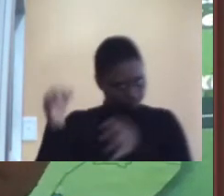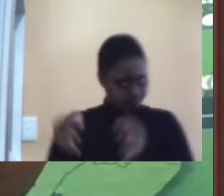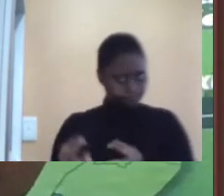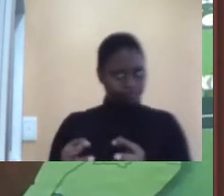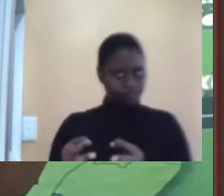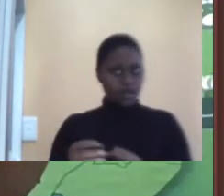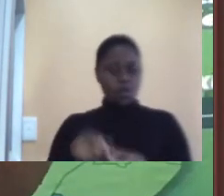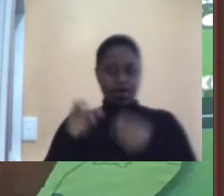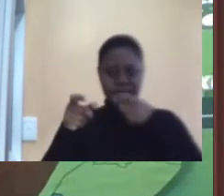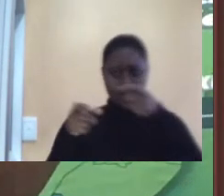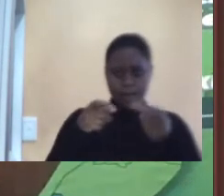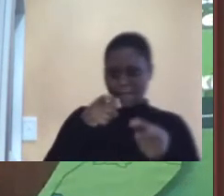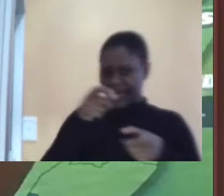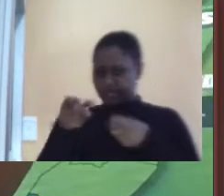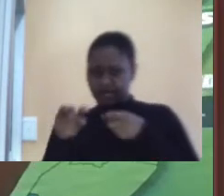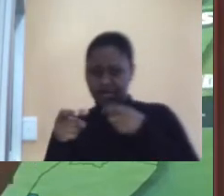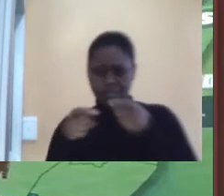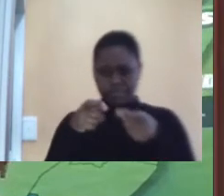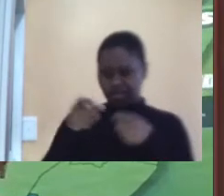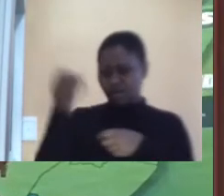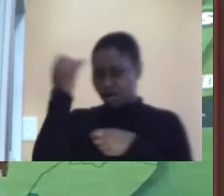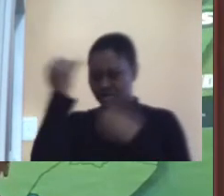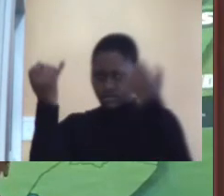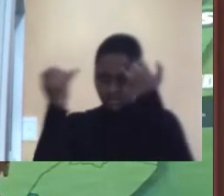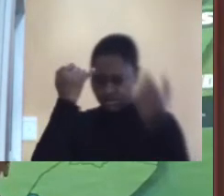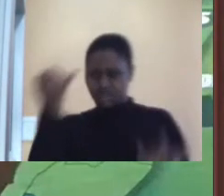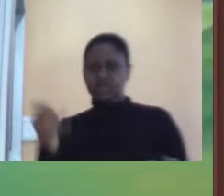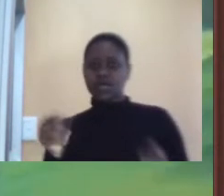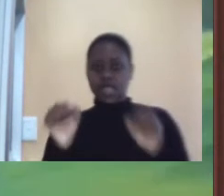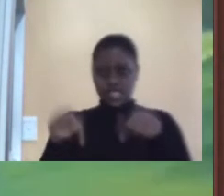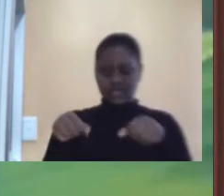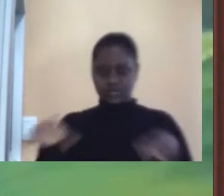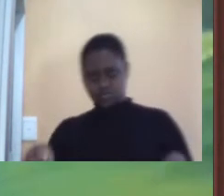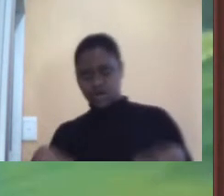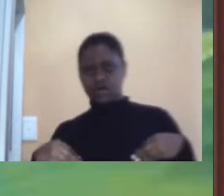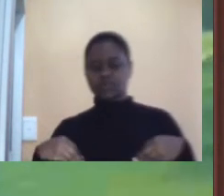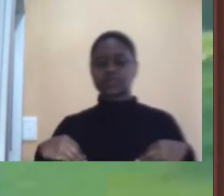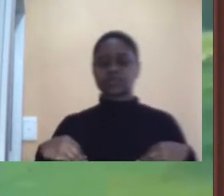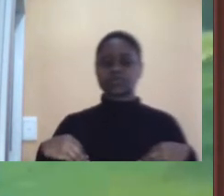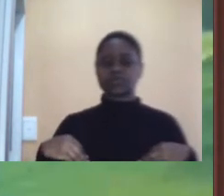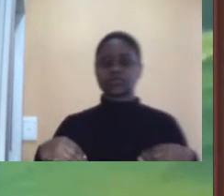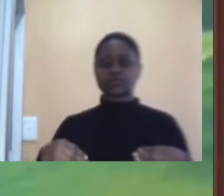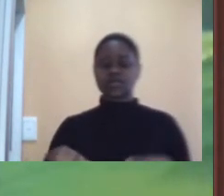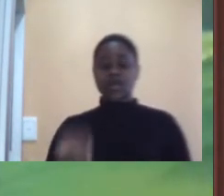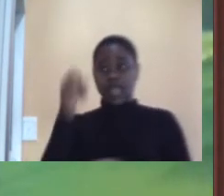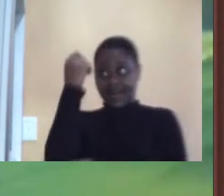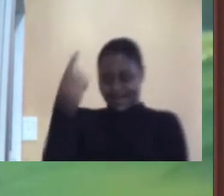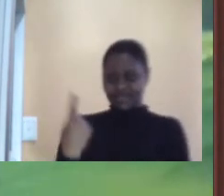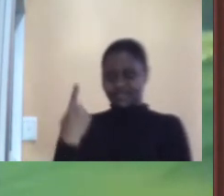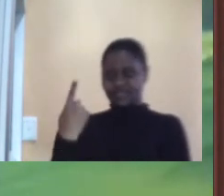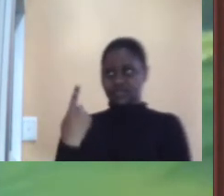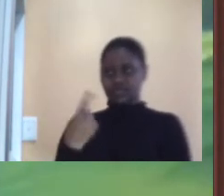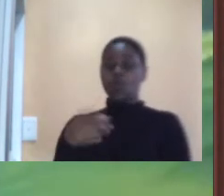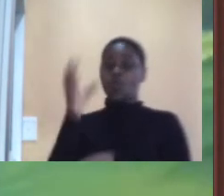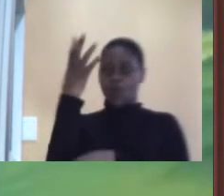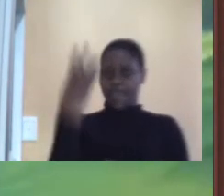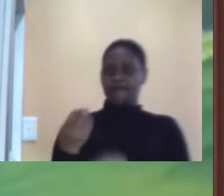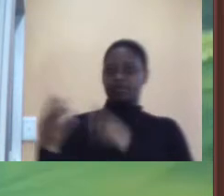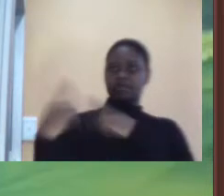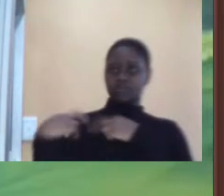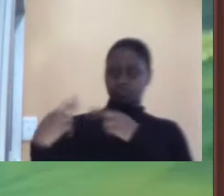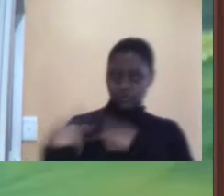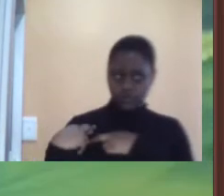with the comments and the contribution that has been made. And we accept that with humility and understanding that we have a